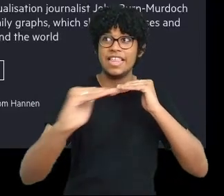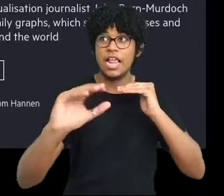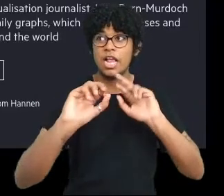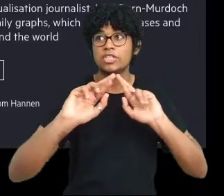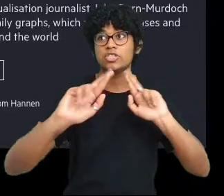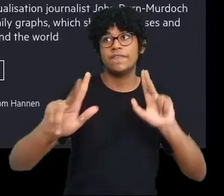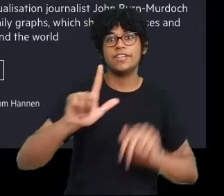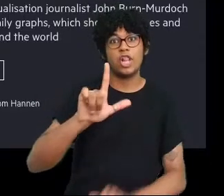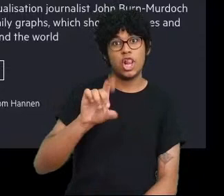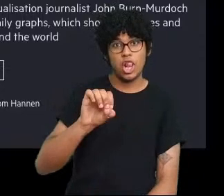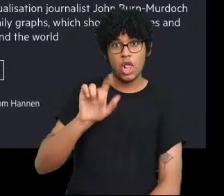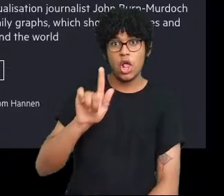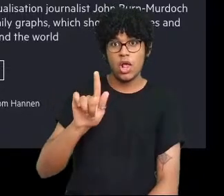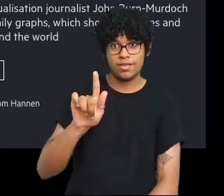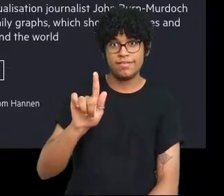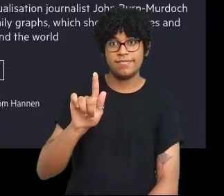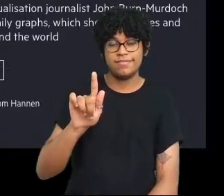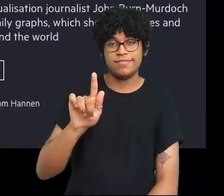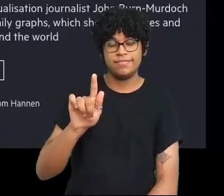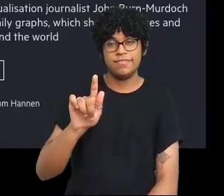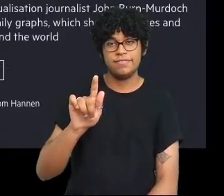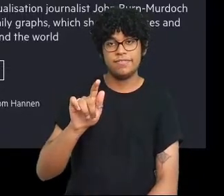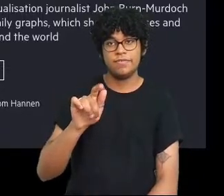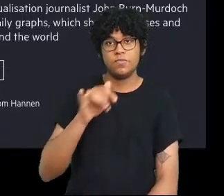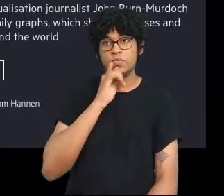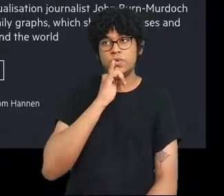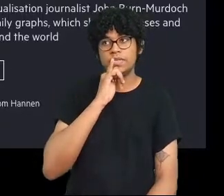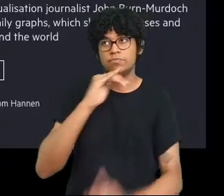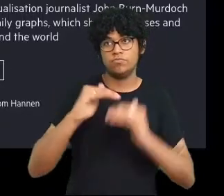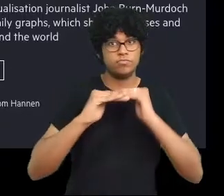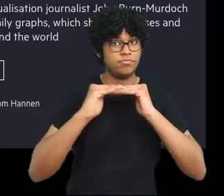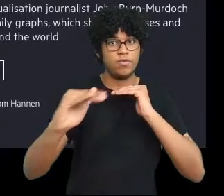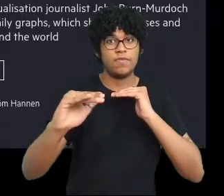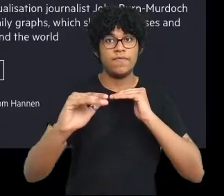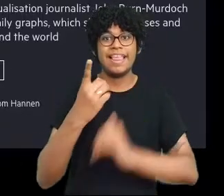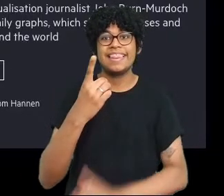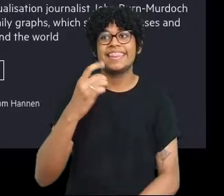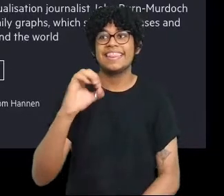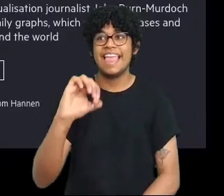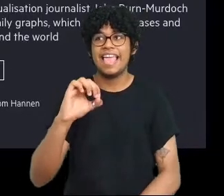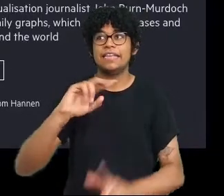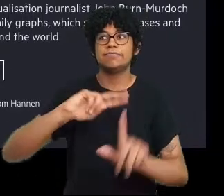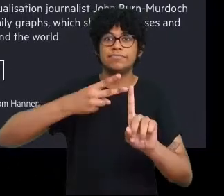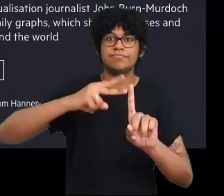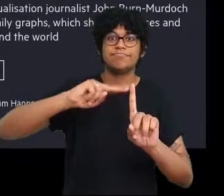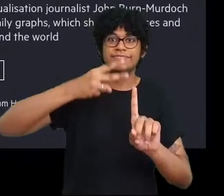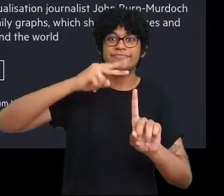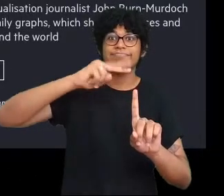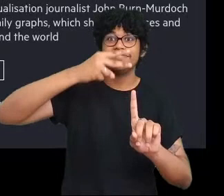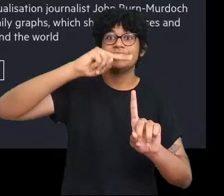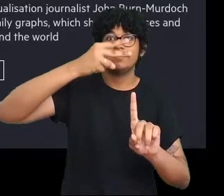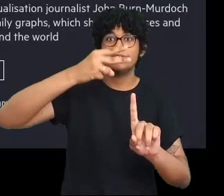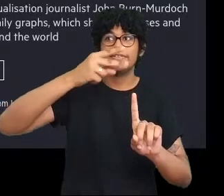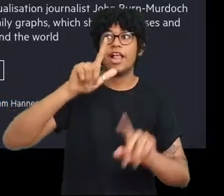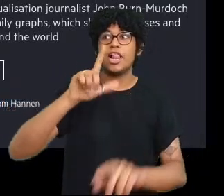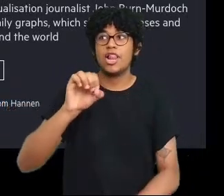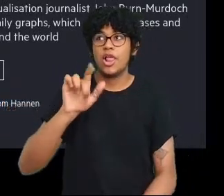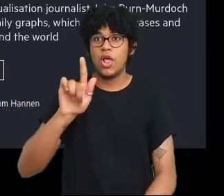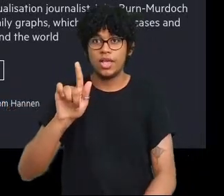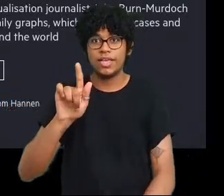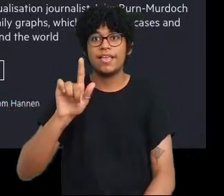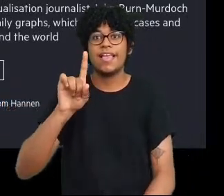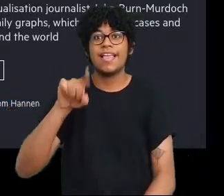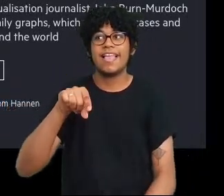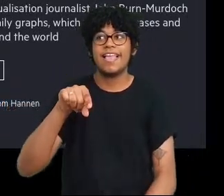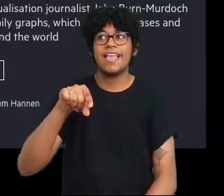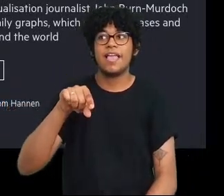from 10, 20, 30, and the breaks are such, in a log scale, it would increase exponentially. So